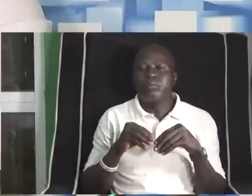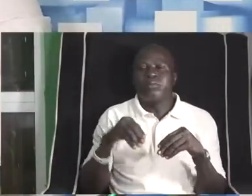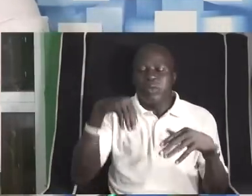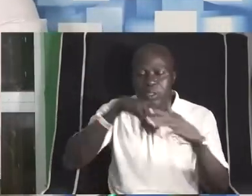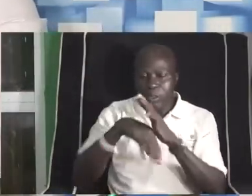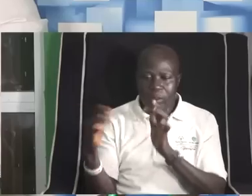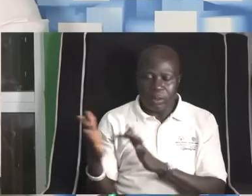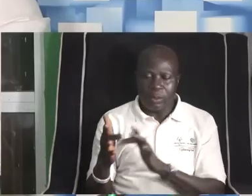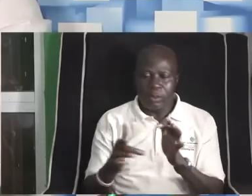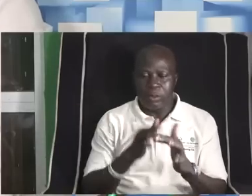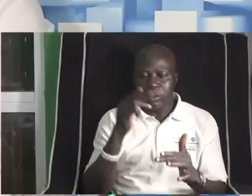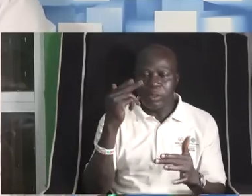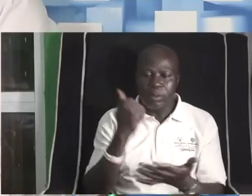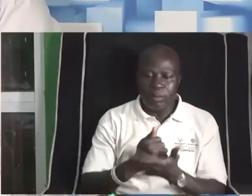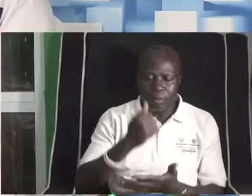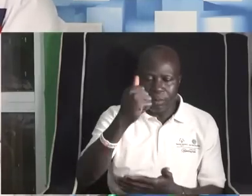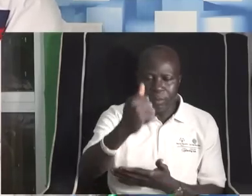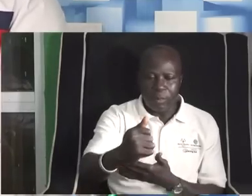yesu oruwa wa